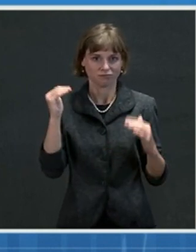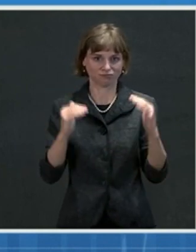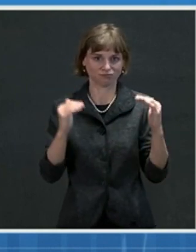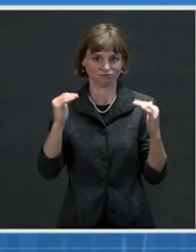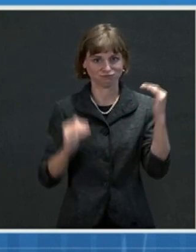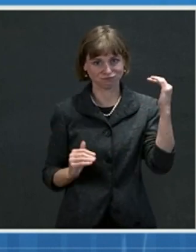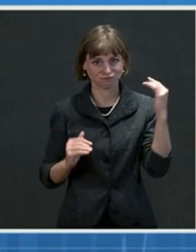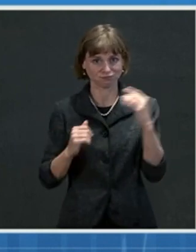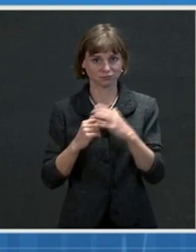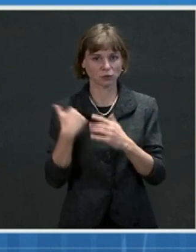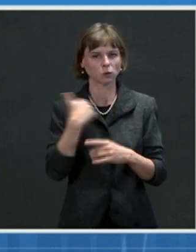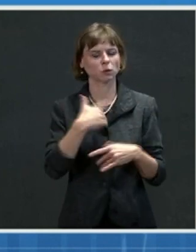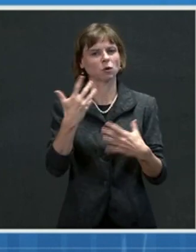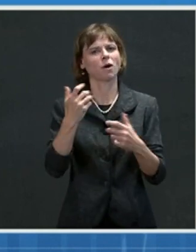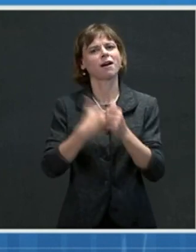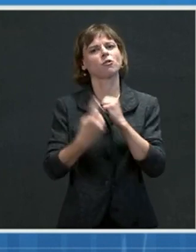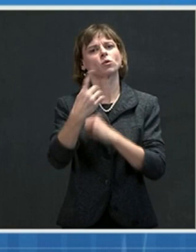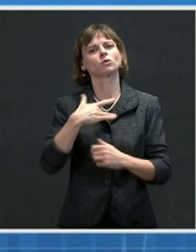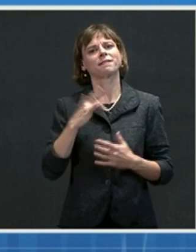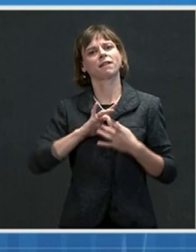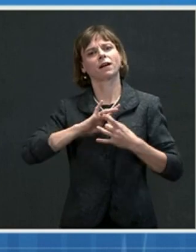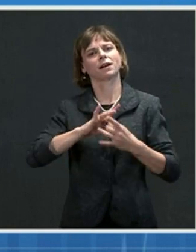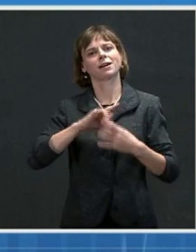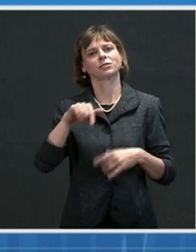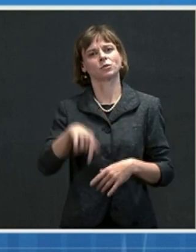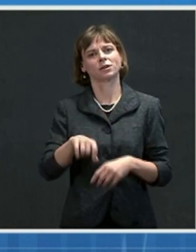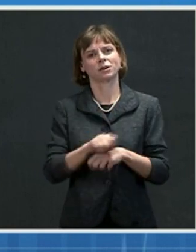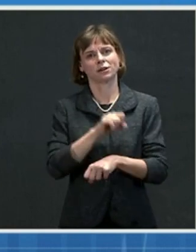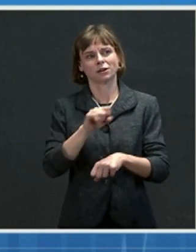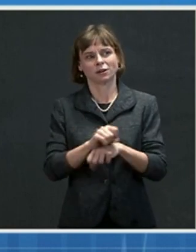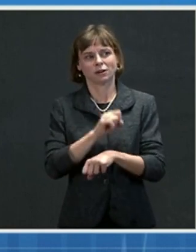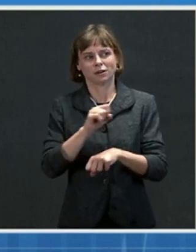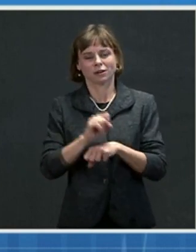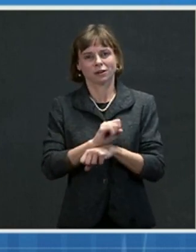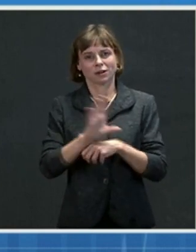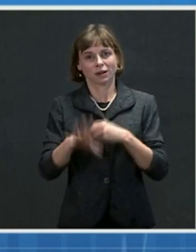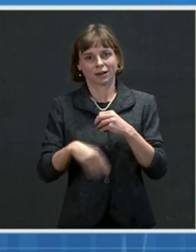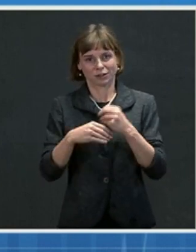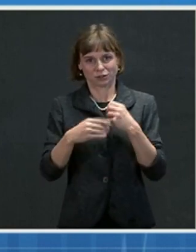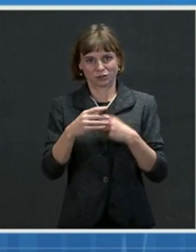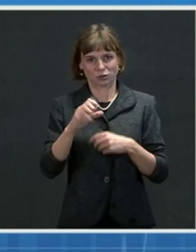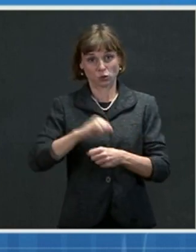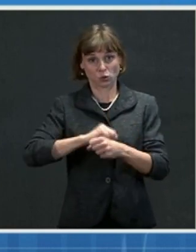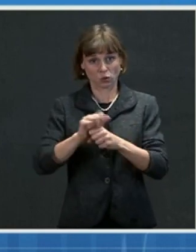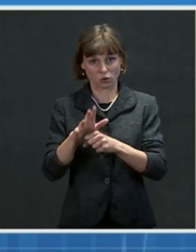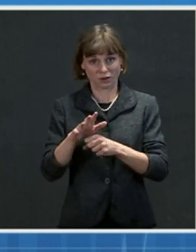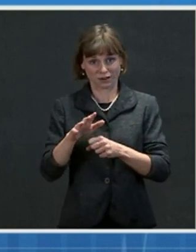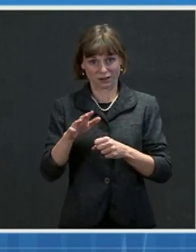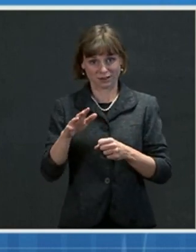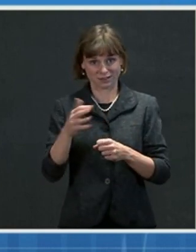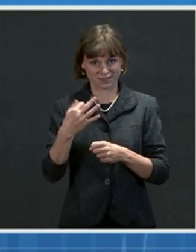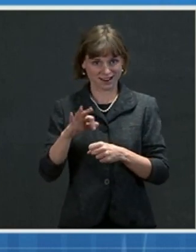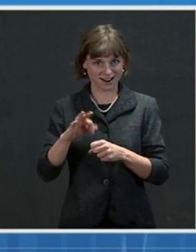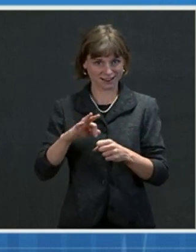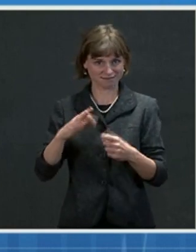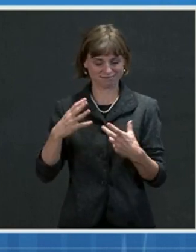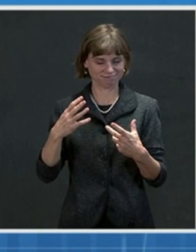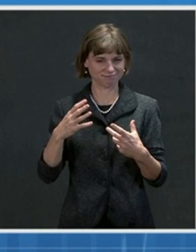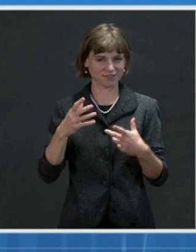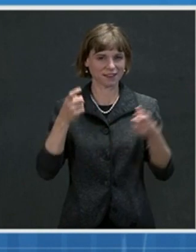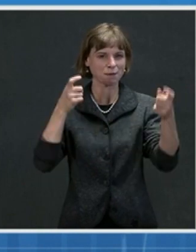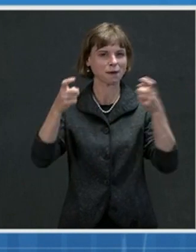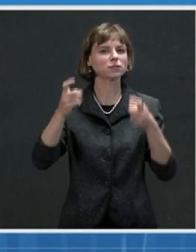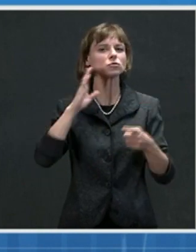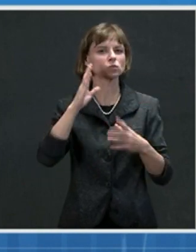We want everyone to feel connected to this work. So in addition to this COVID-19 health equity task, the administration has already begun, will of